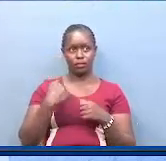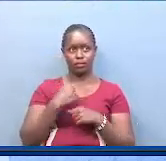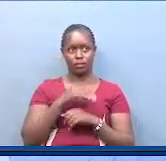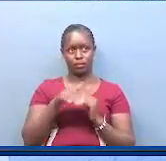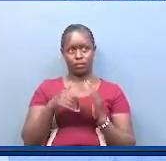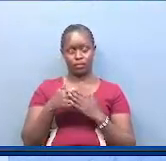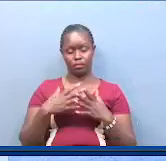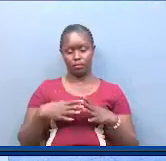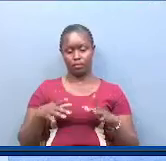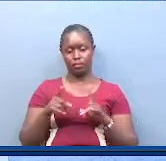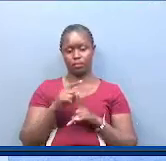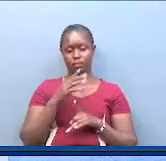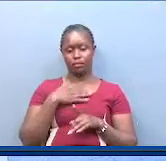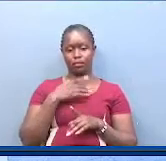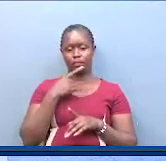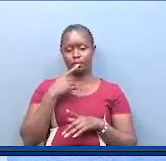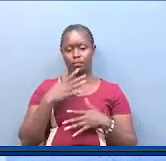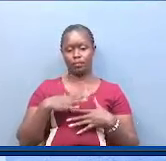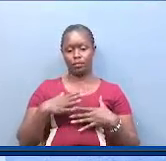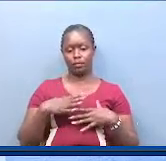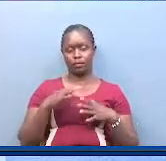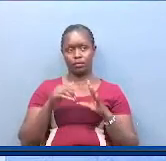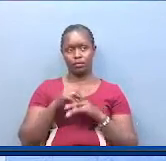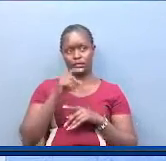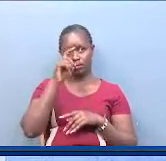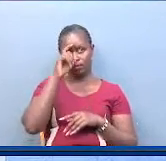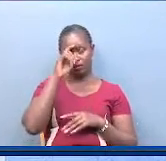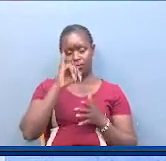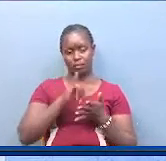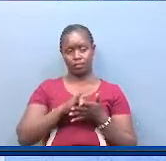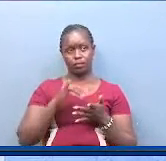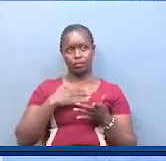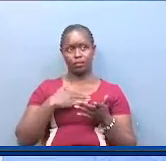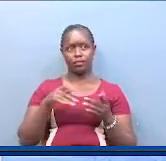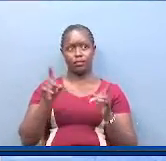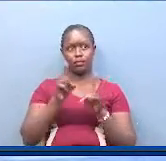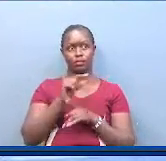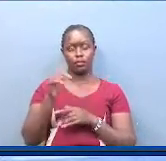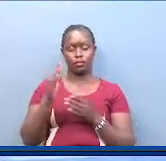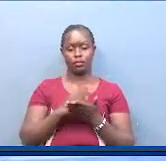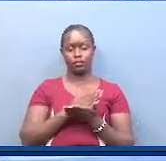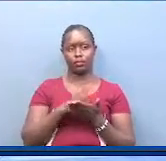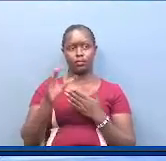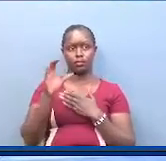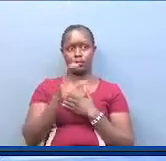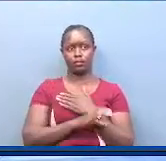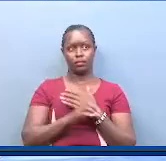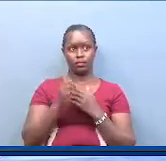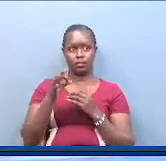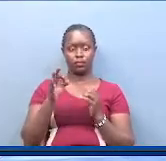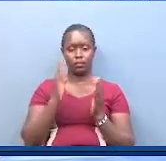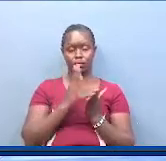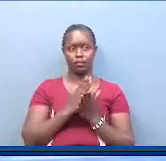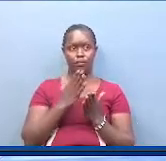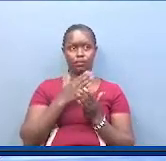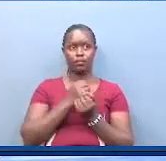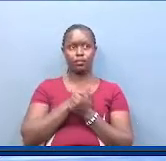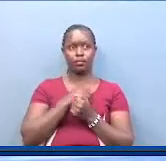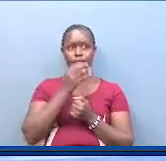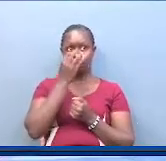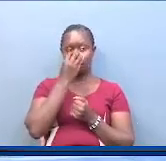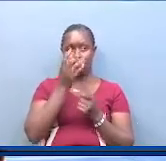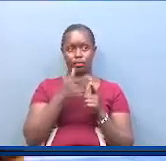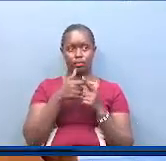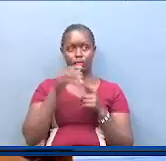the visitors, and we would like to tell the people in Eldoret and the other parts of Kenya that if you love William Ruto, please come out and